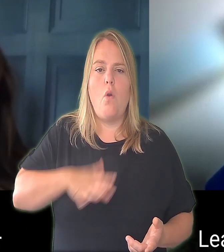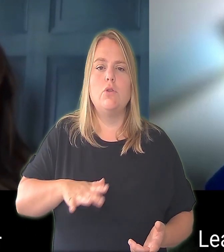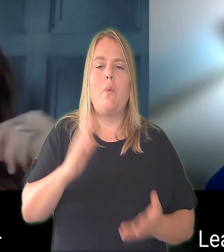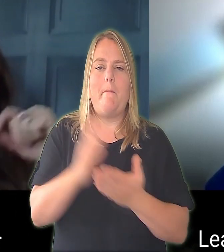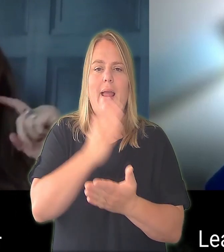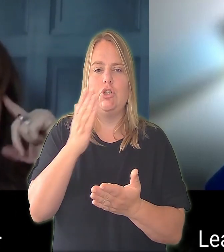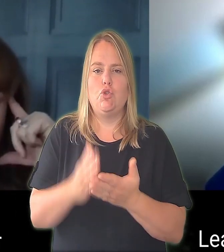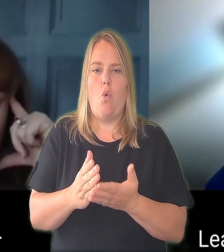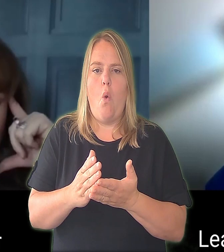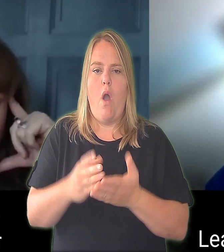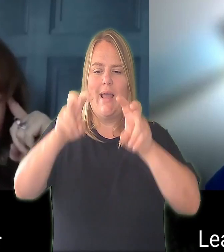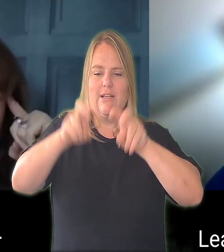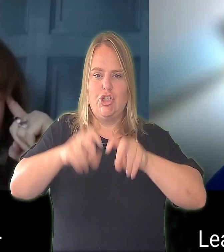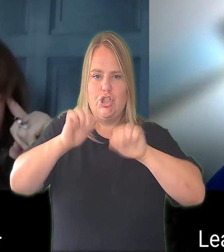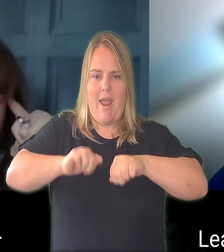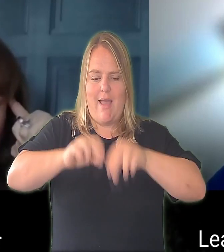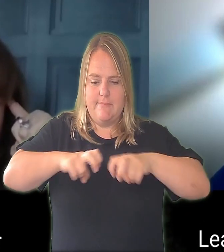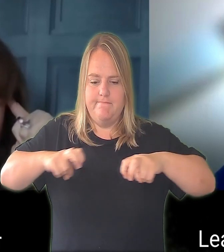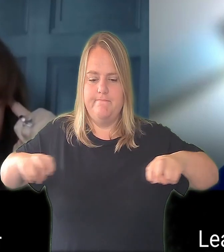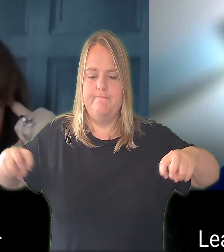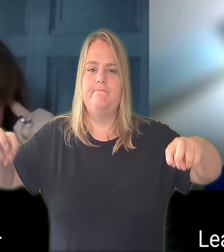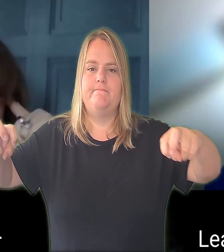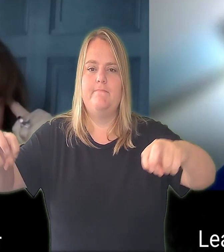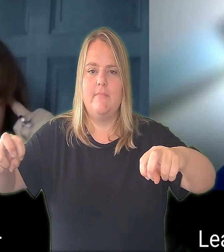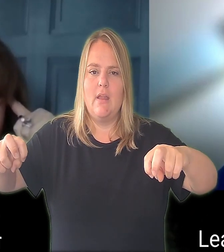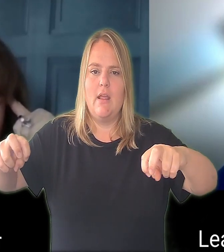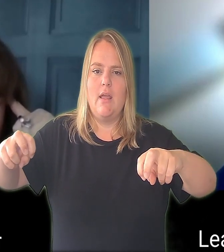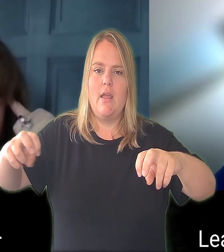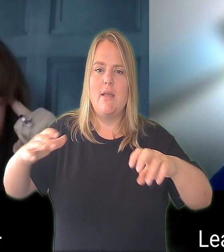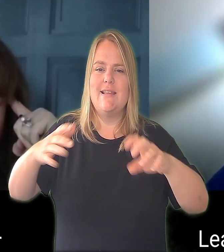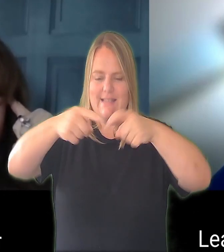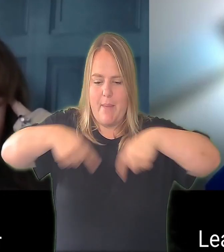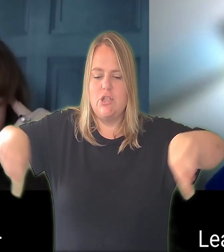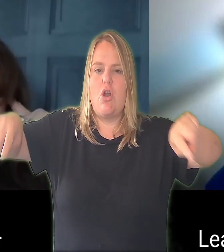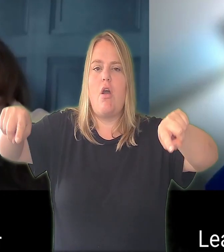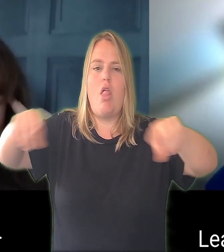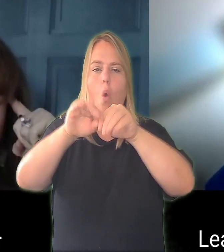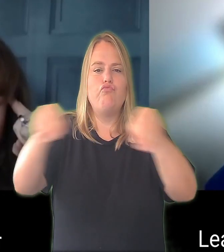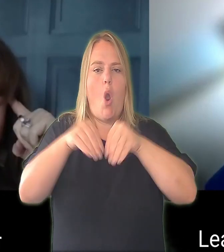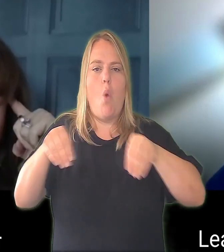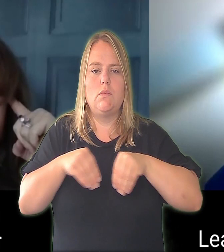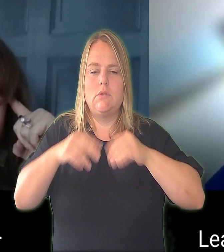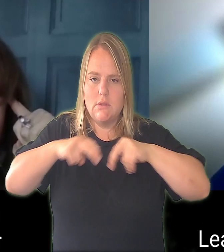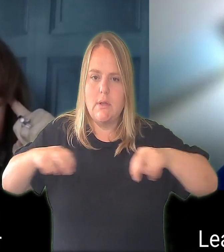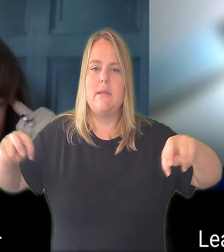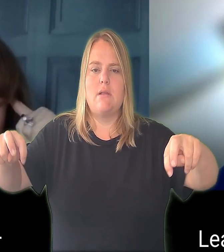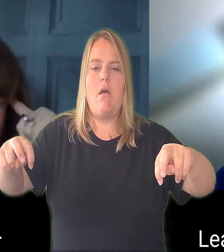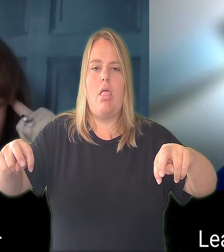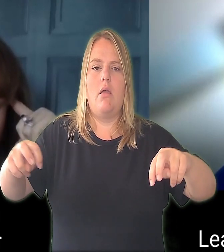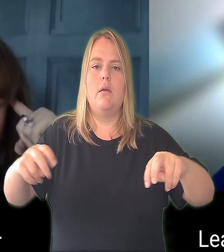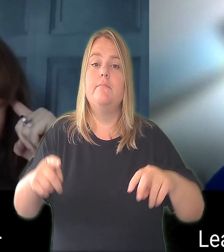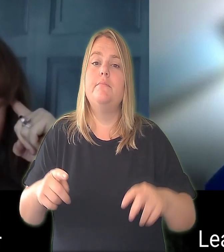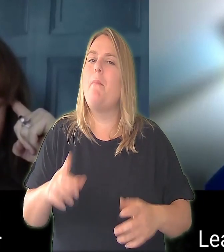of a semicircle and it feels more communal and not just in rows. But I don't want to ruin the access, as I know that's planned quite